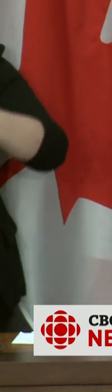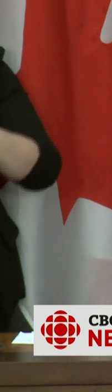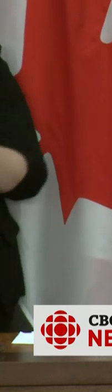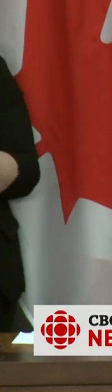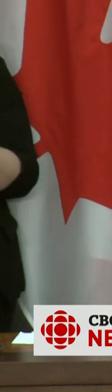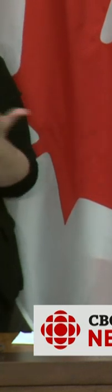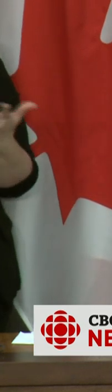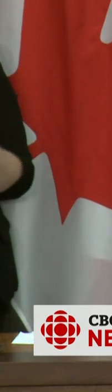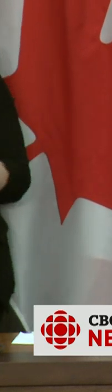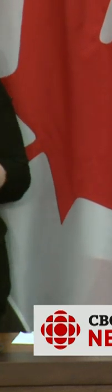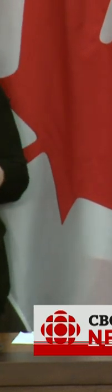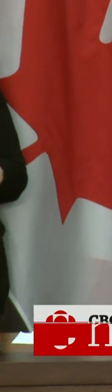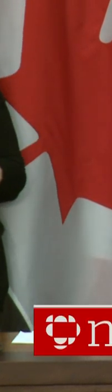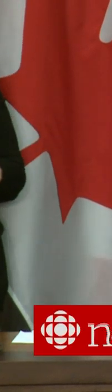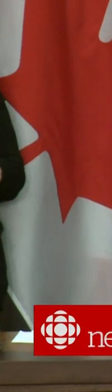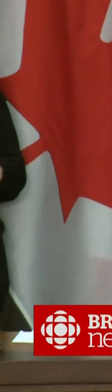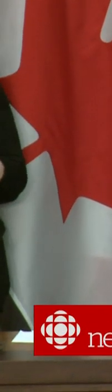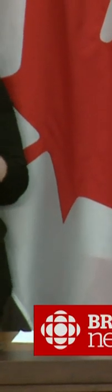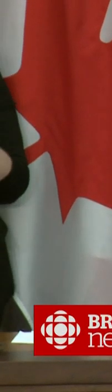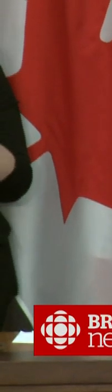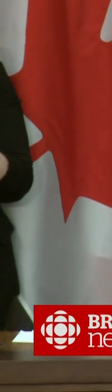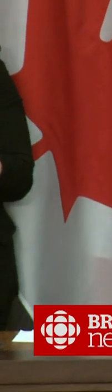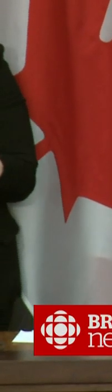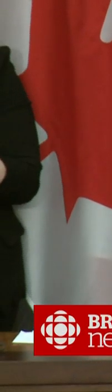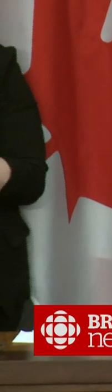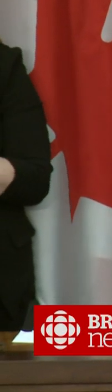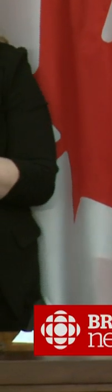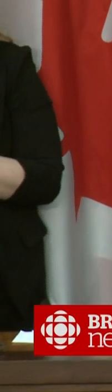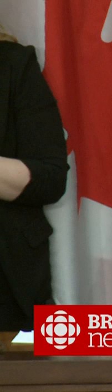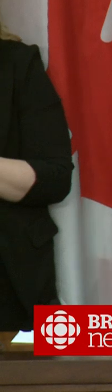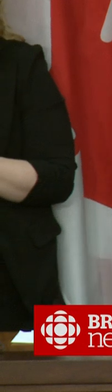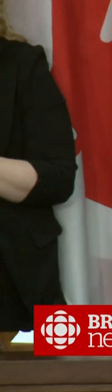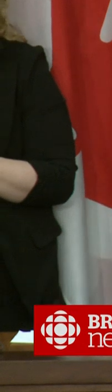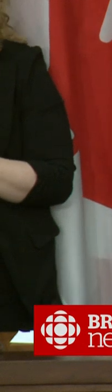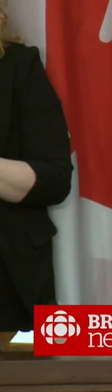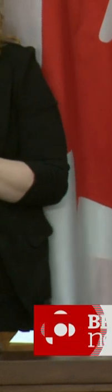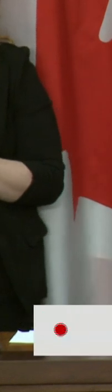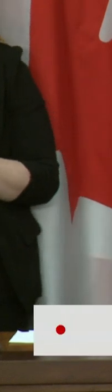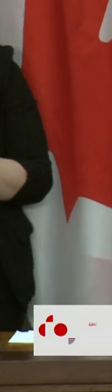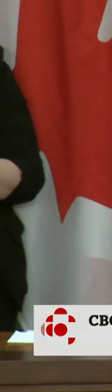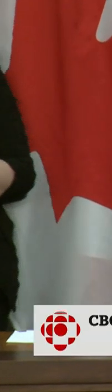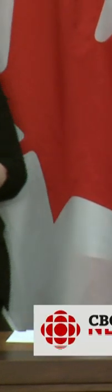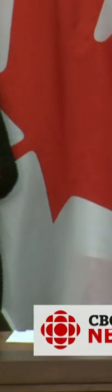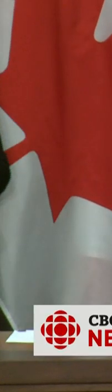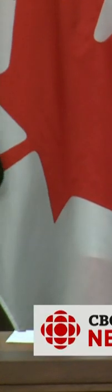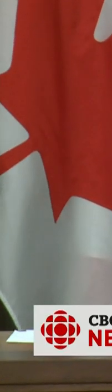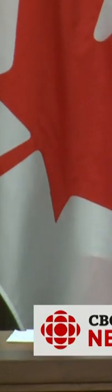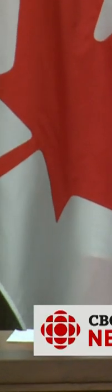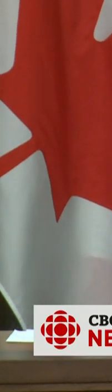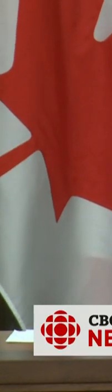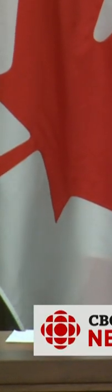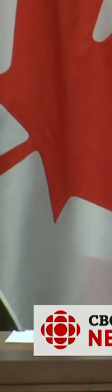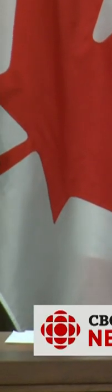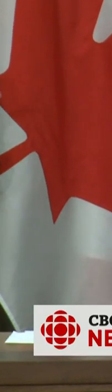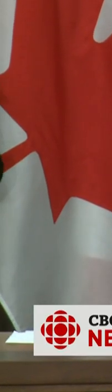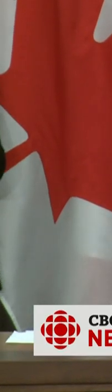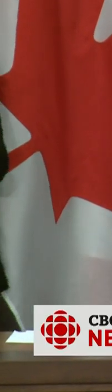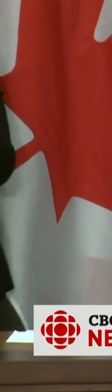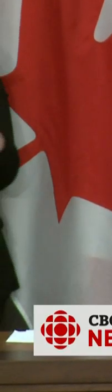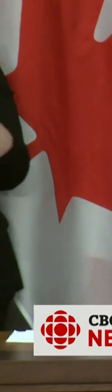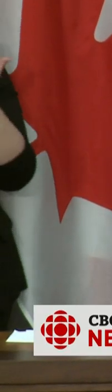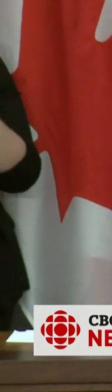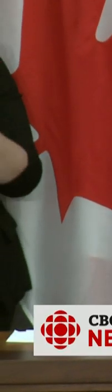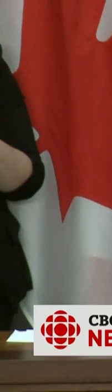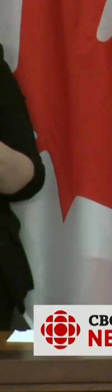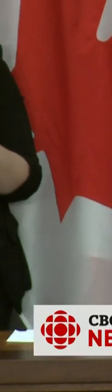economy during this challenging time. So with that, I'd like to thank all of you and just to say that what